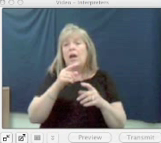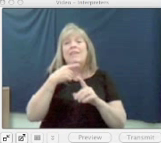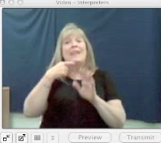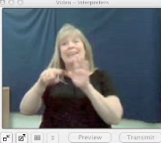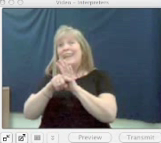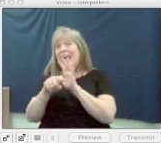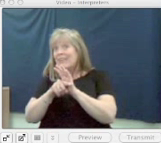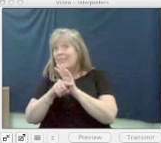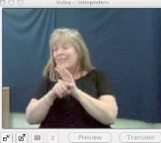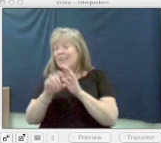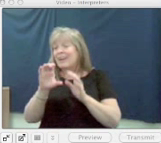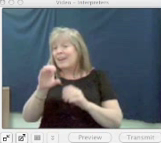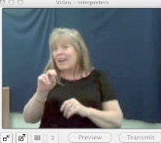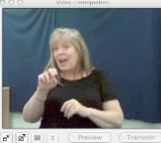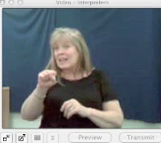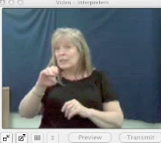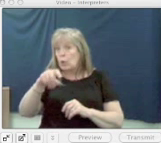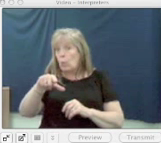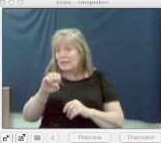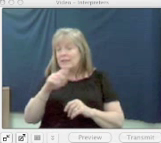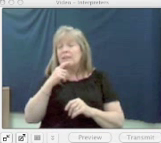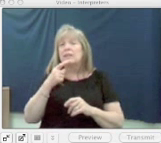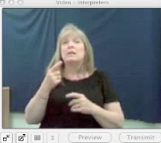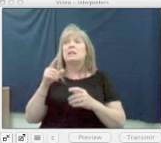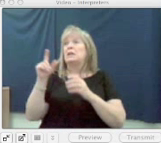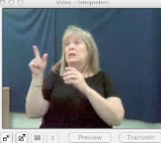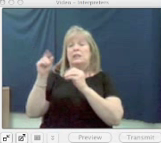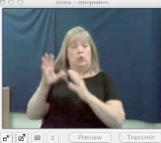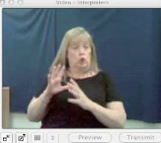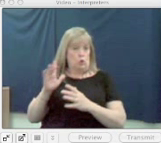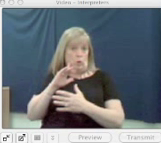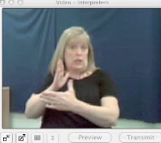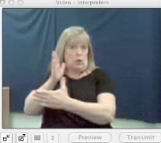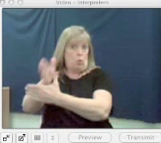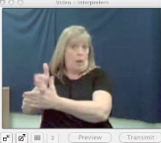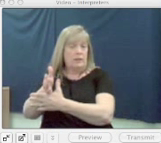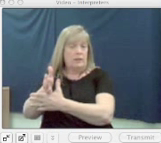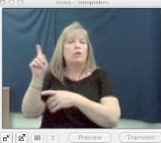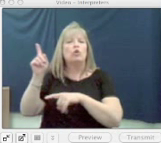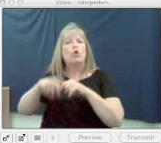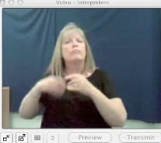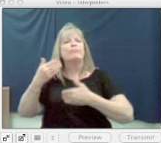and the classroom were interrupted in their normal, organic flow.